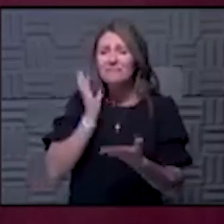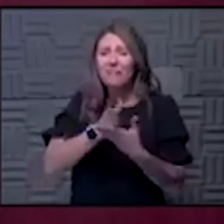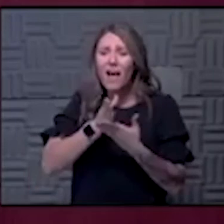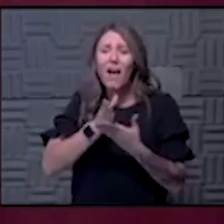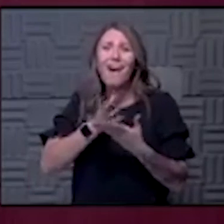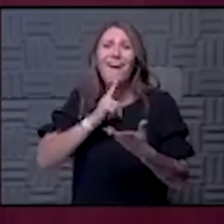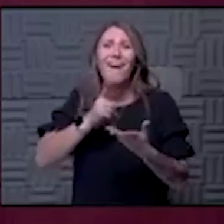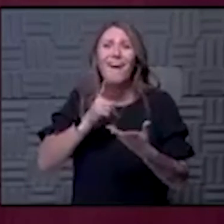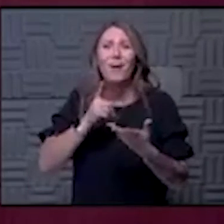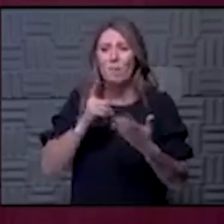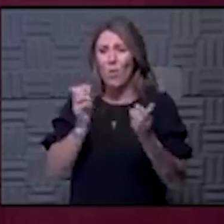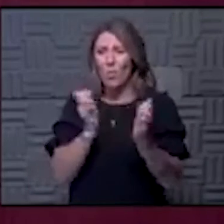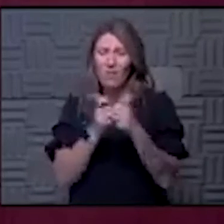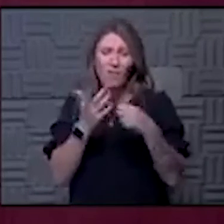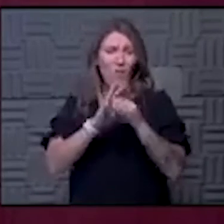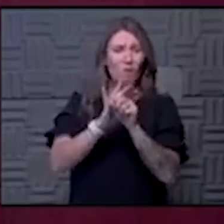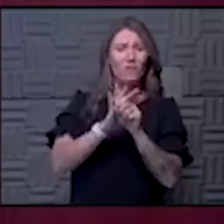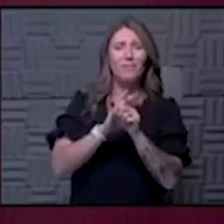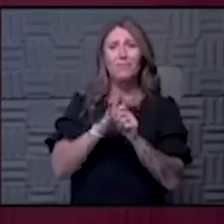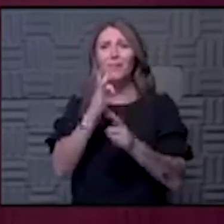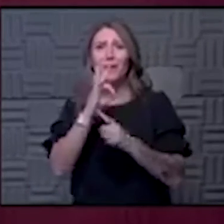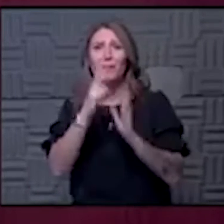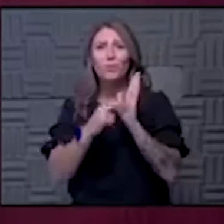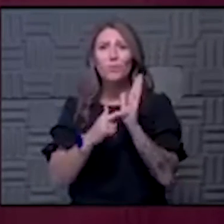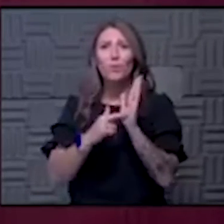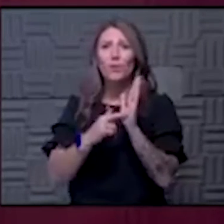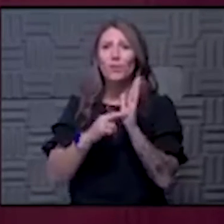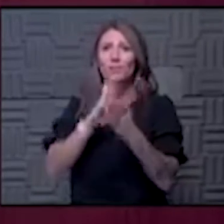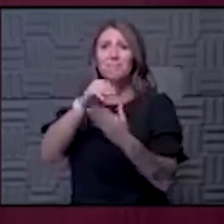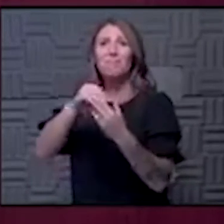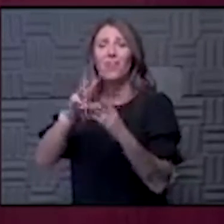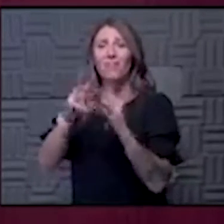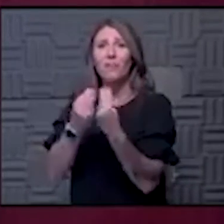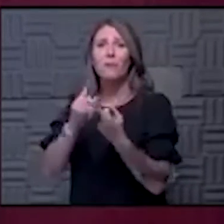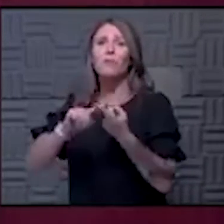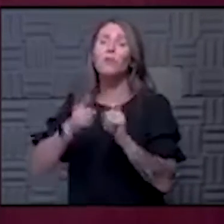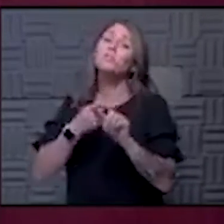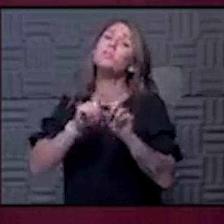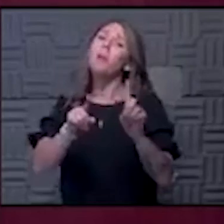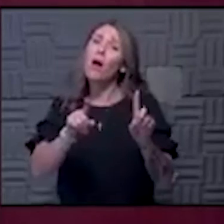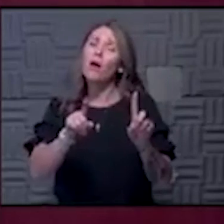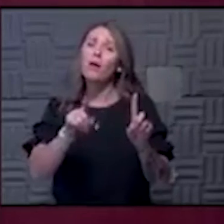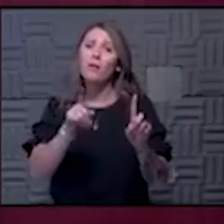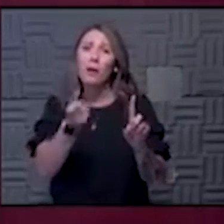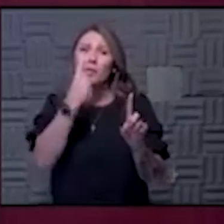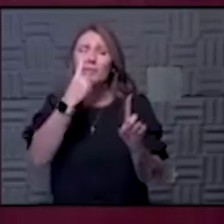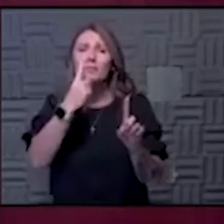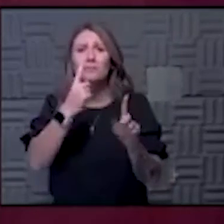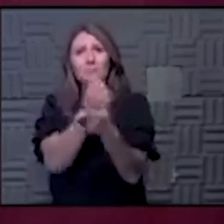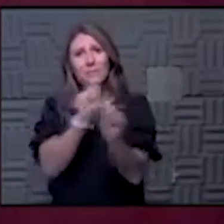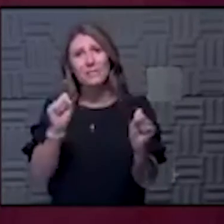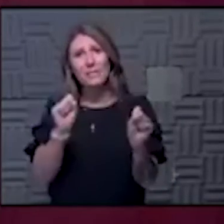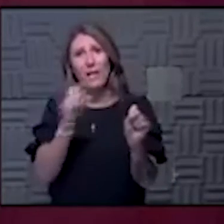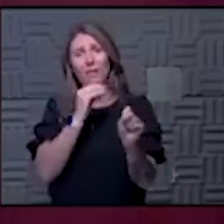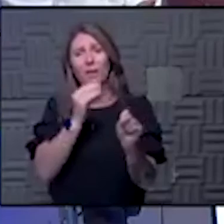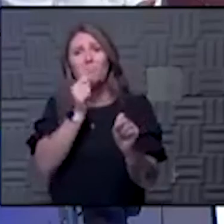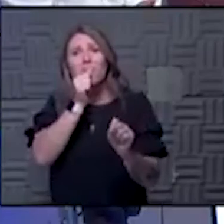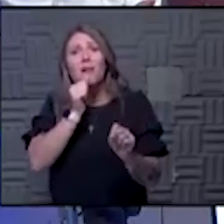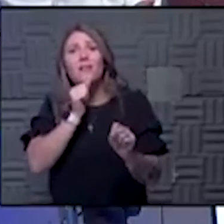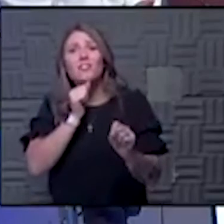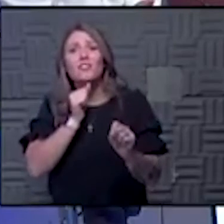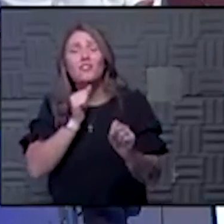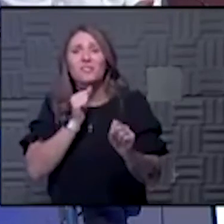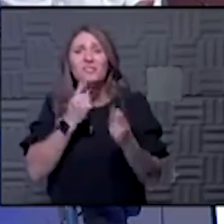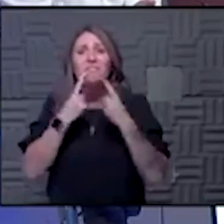pattern and be with family and friends, and we're going to have to just continue to be vigilant and patient with this so we get through it safely.